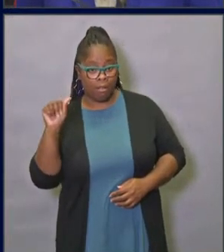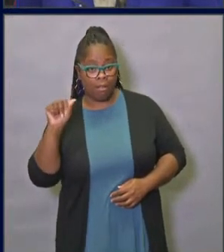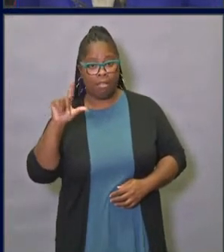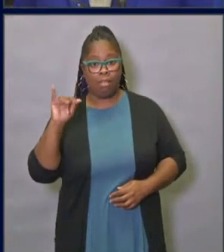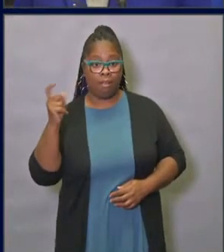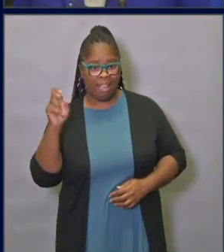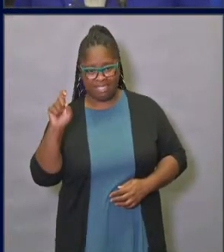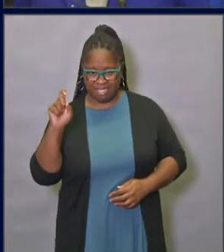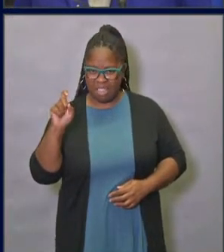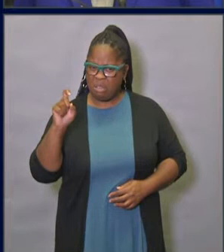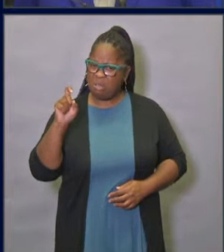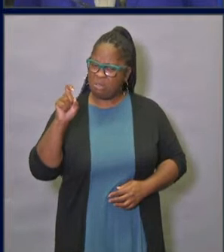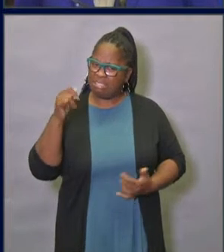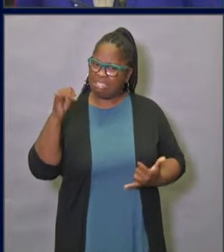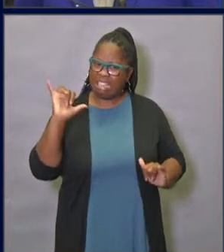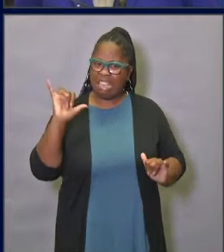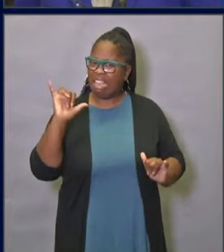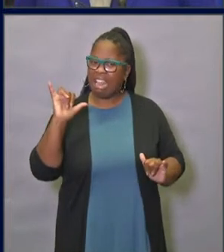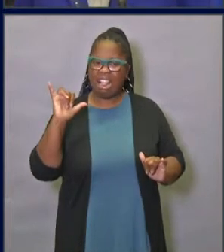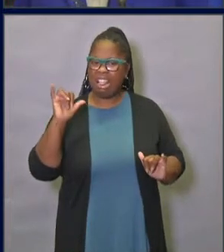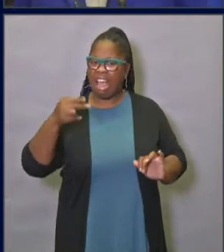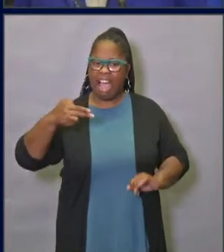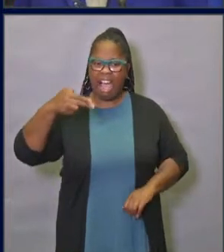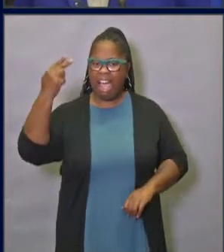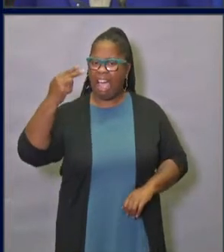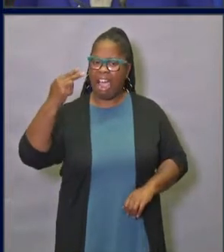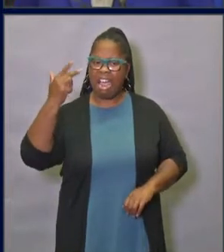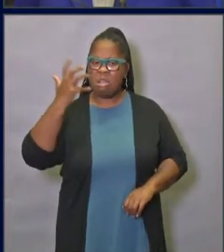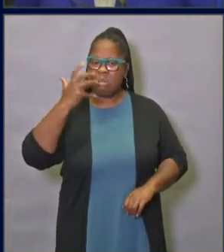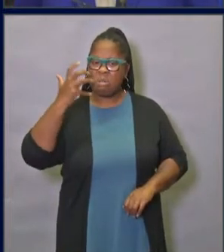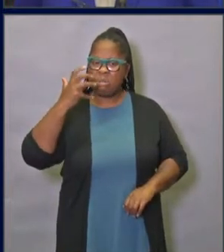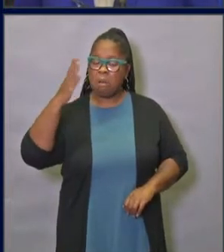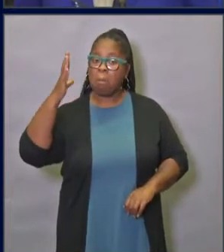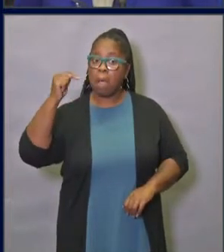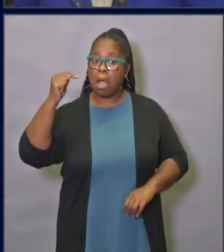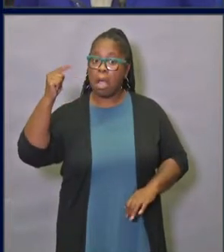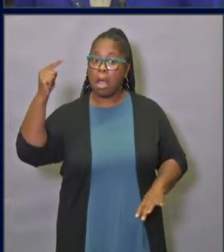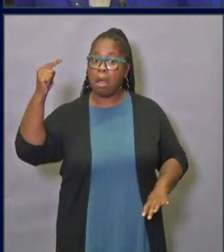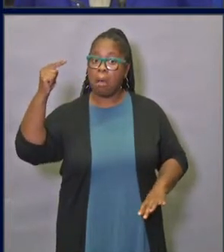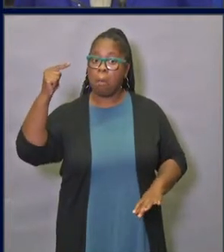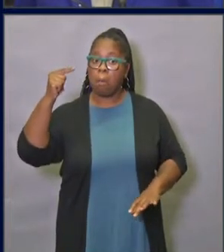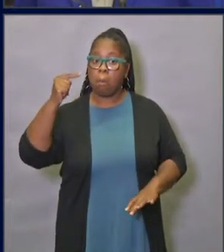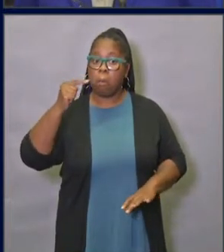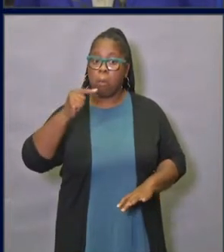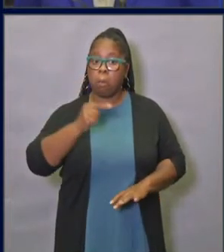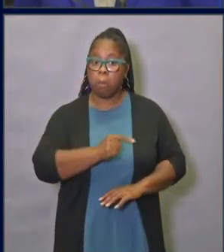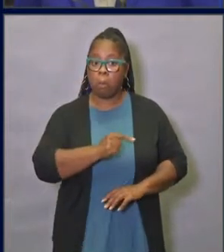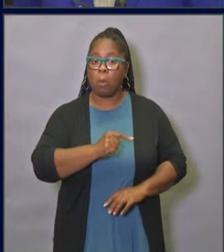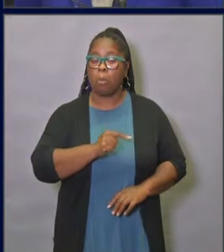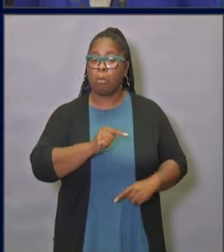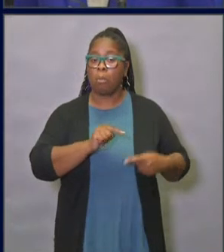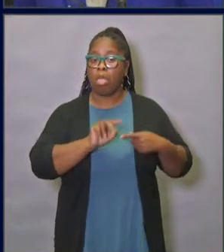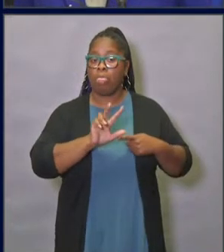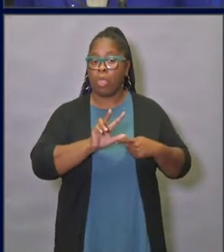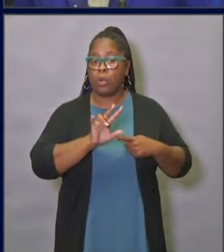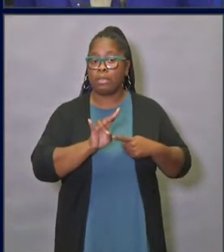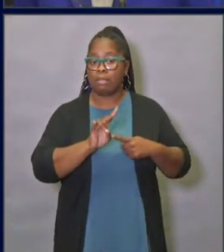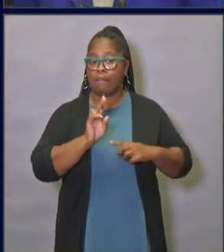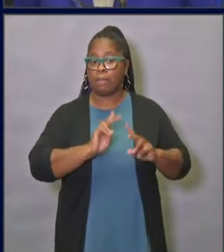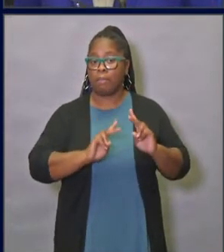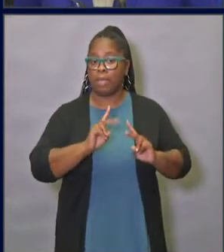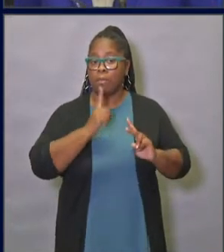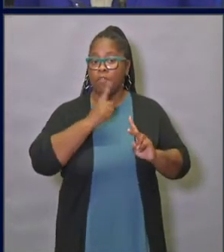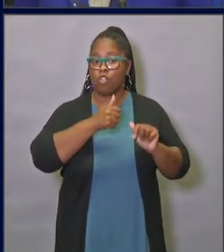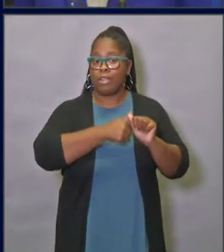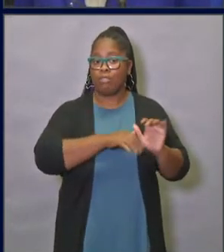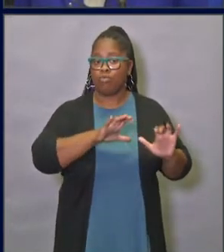unfortunately consistently higher than all other groups, has decreased to 37 cases per 100,000 people. And this is